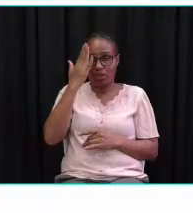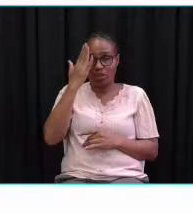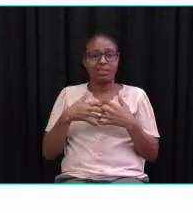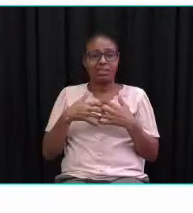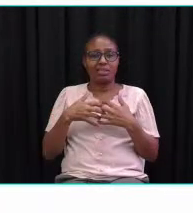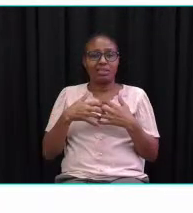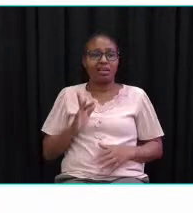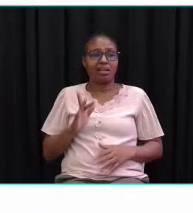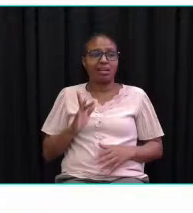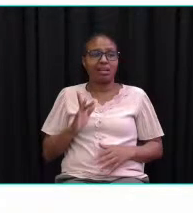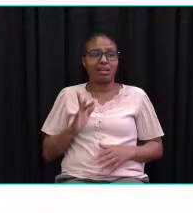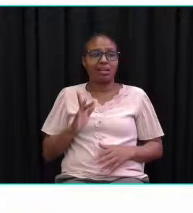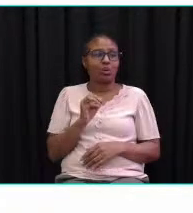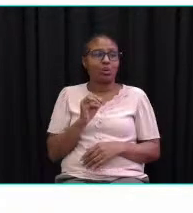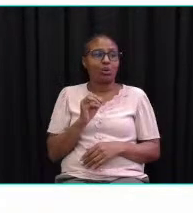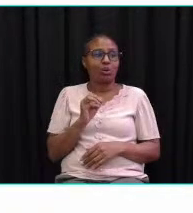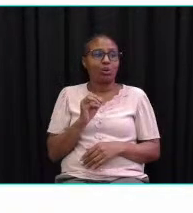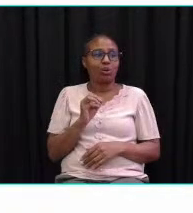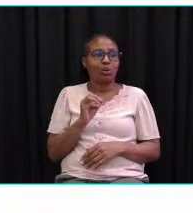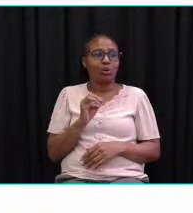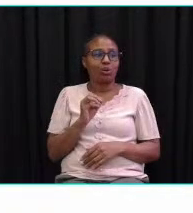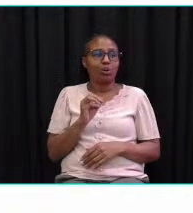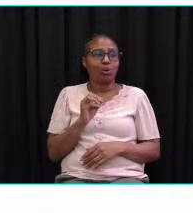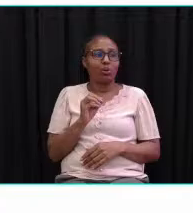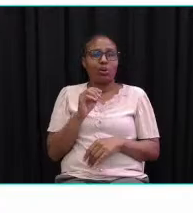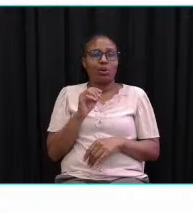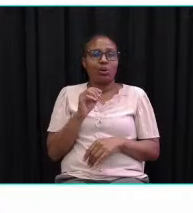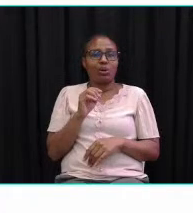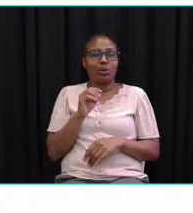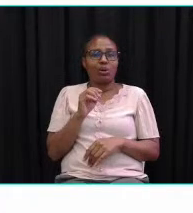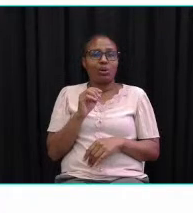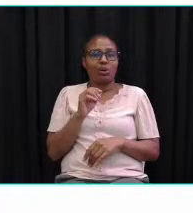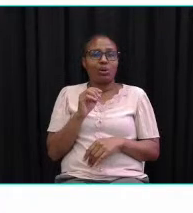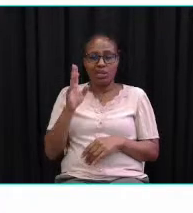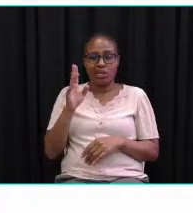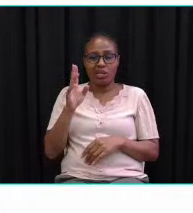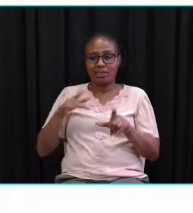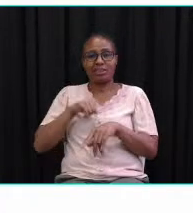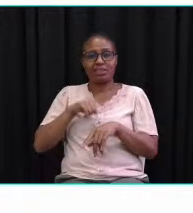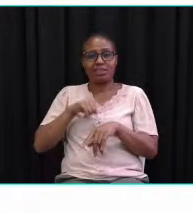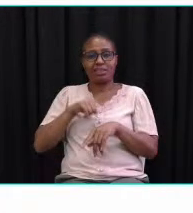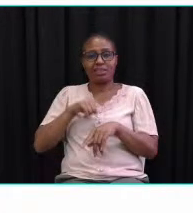And therefore, I'll be looking for my certificate when I'm finished.